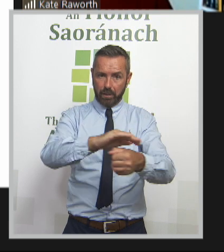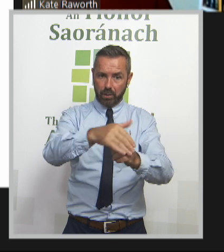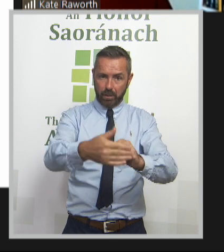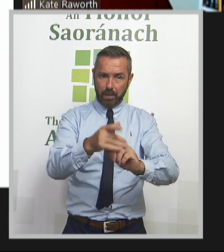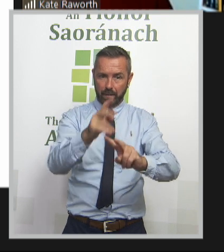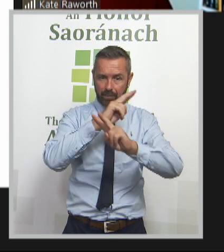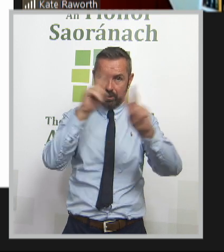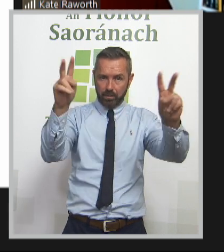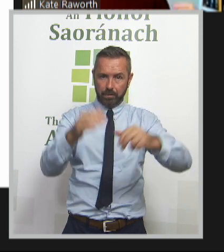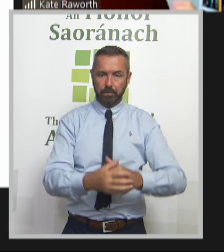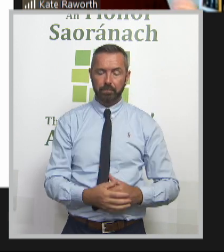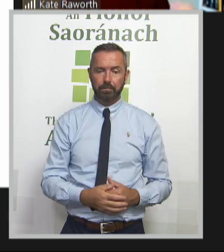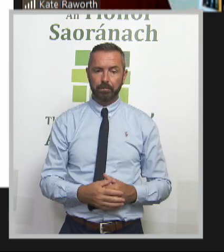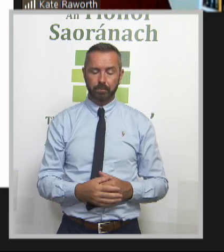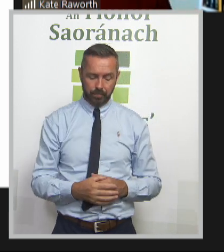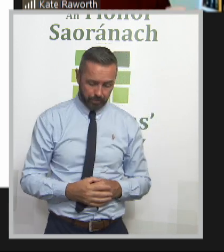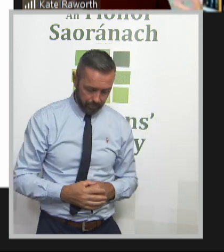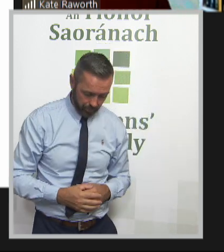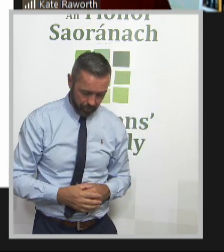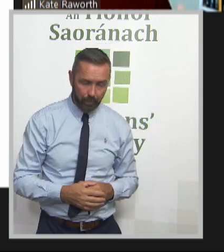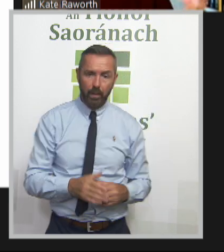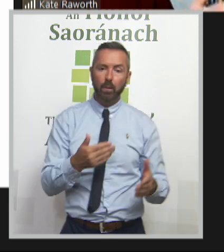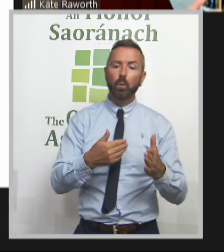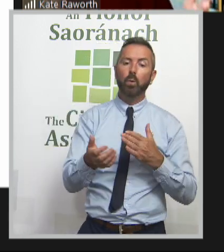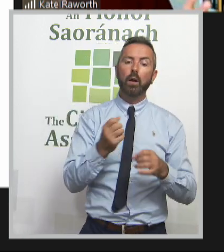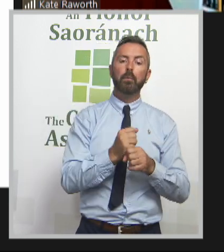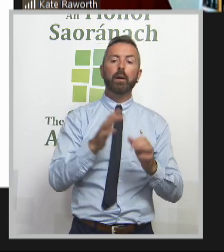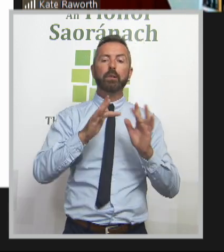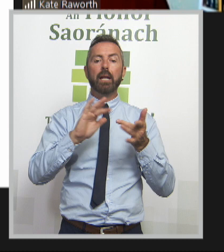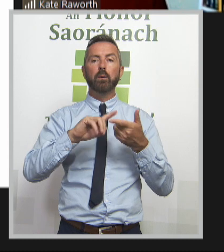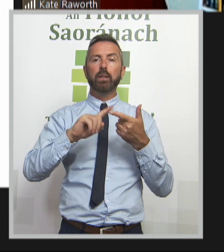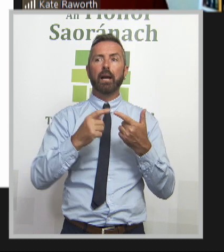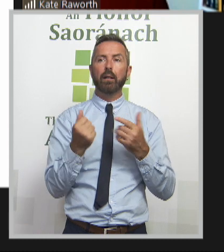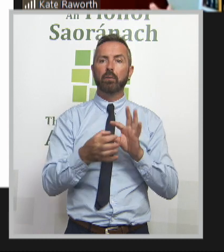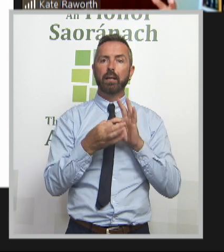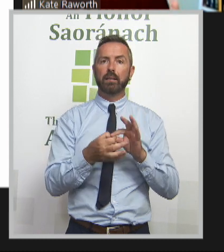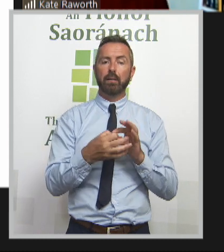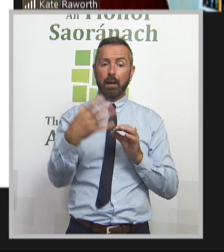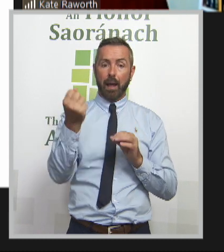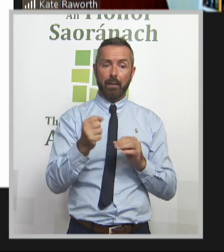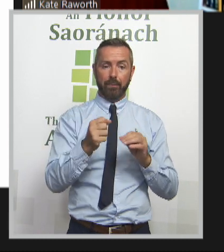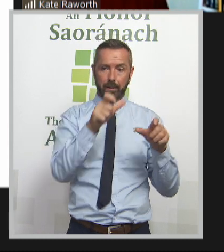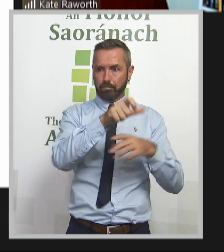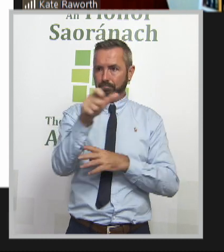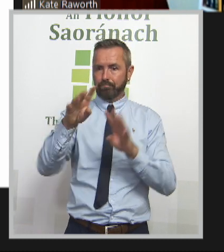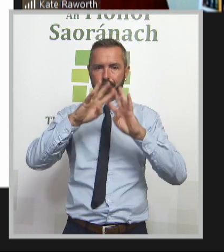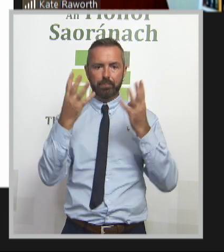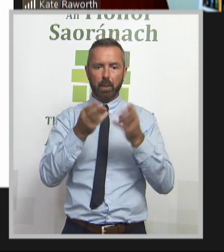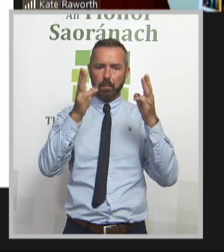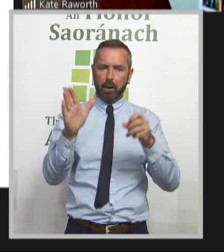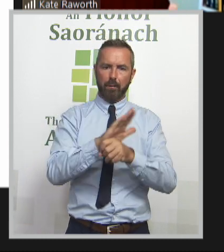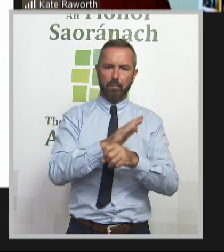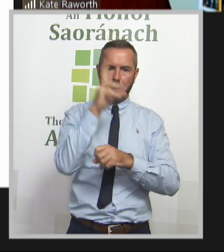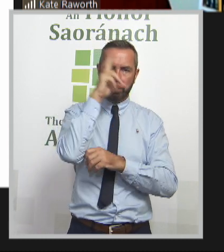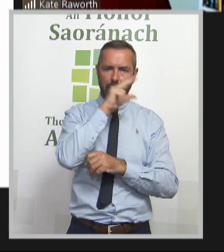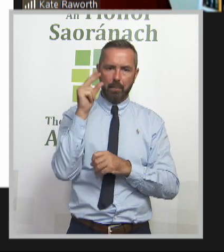that vision? So what about networks and relationships? And of course, having a citizens' assembly is a powerful example of a new kind of network,